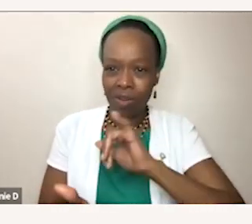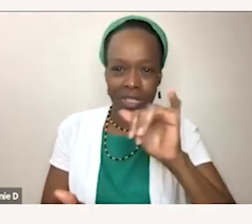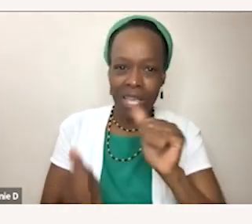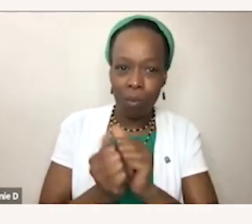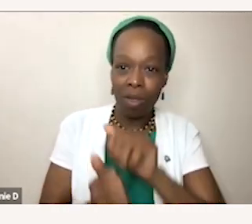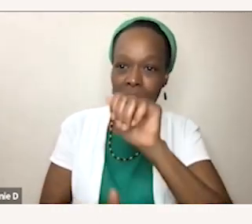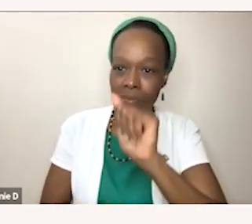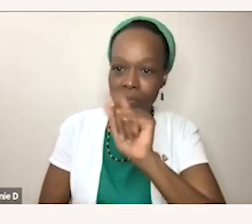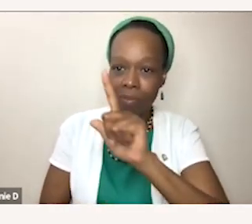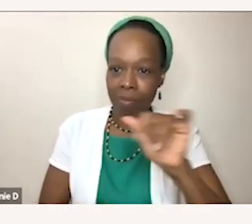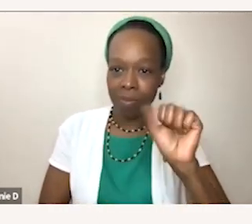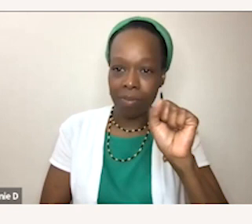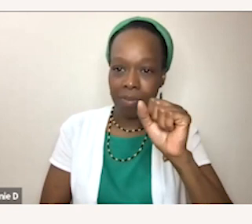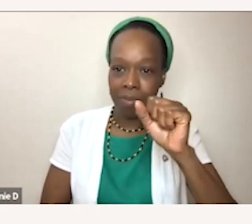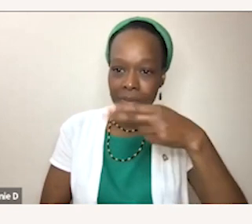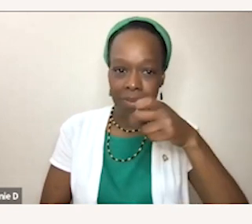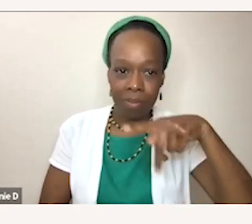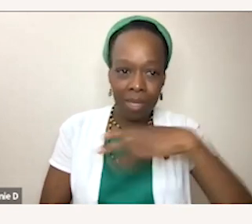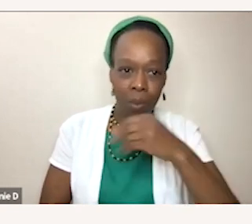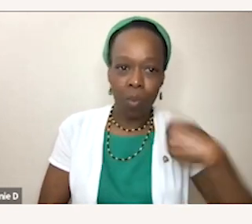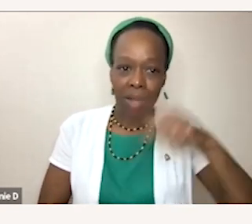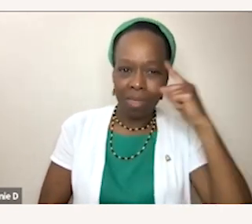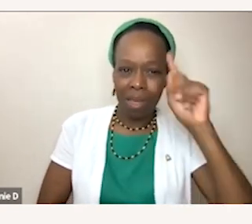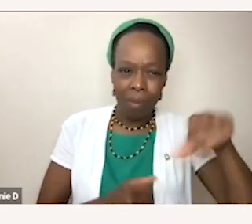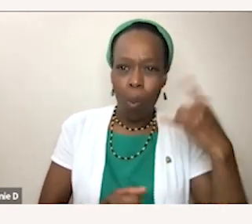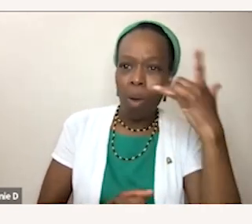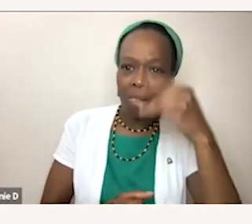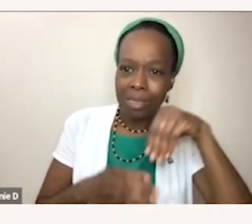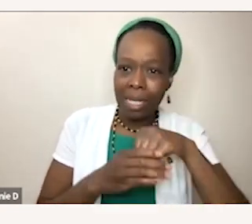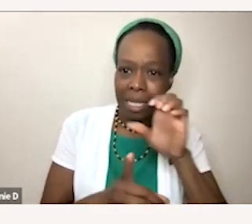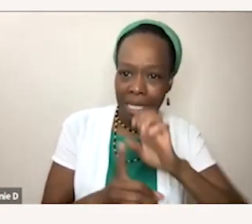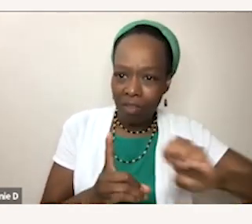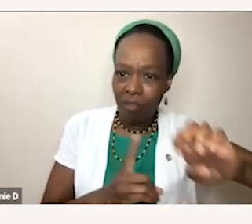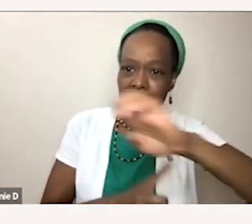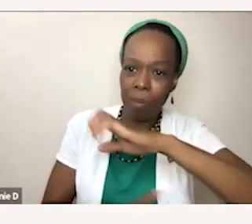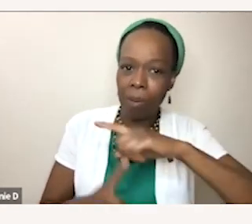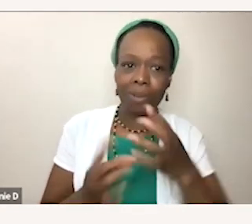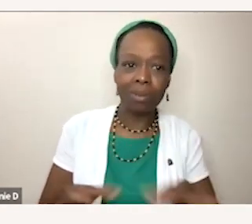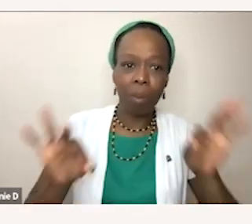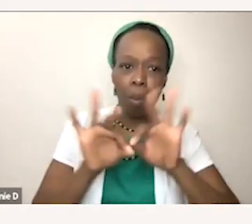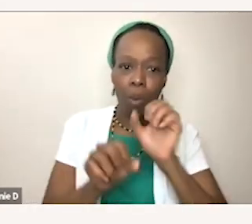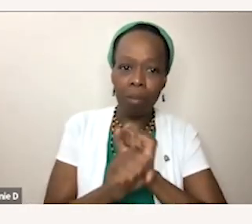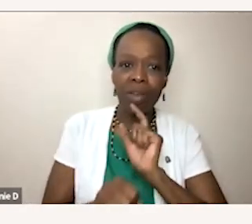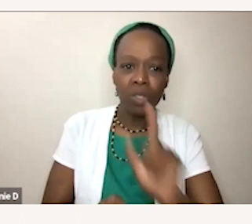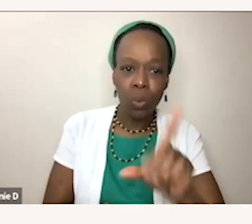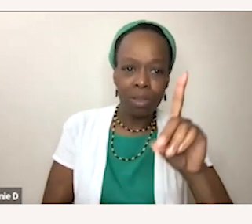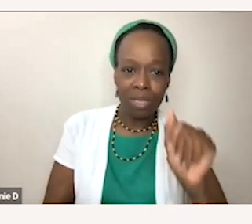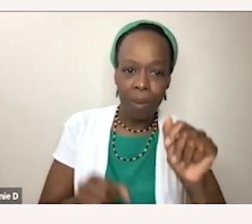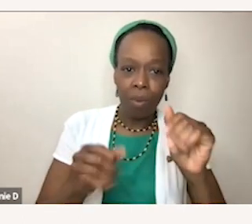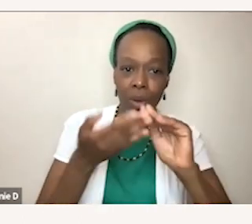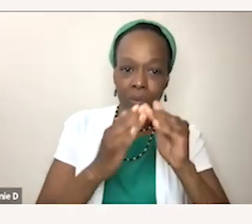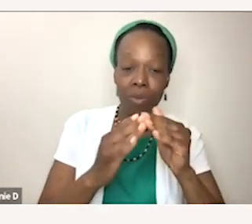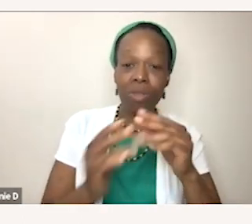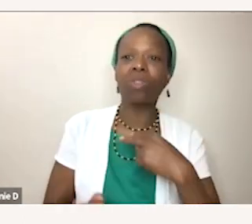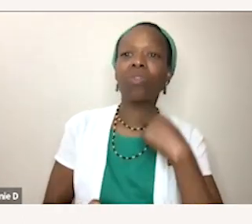we can think about how it looks within the environment is making sure that the disabled community's voices are raised